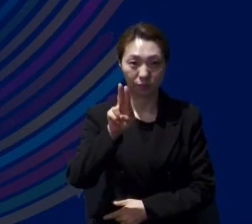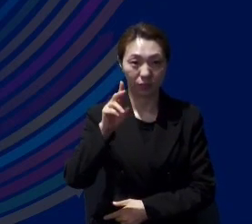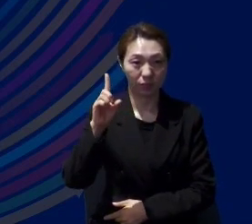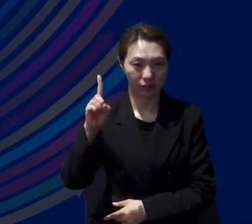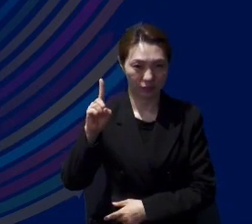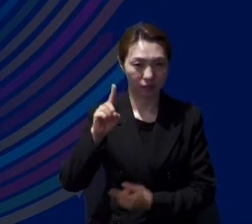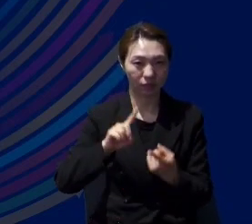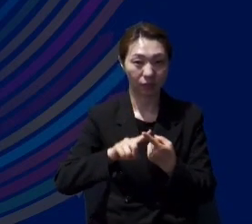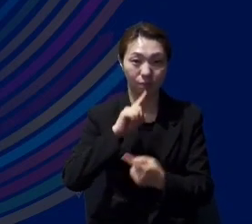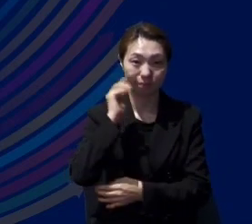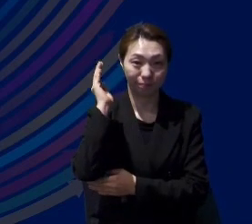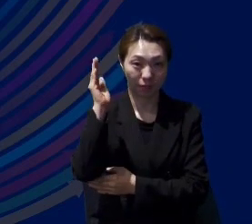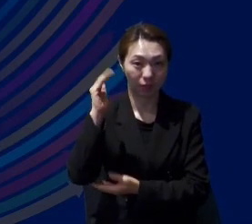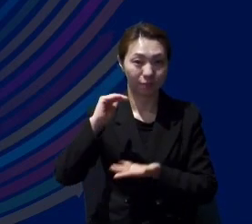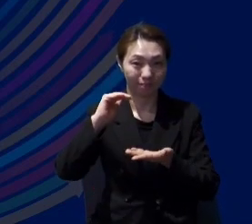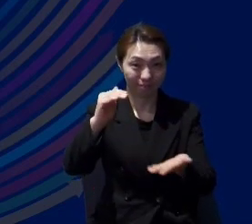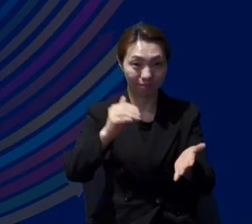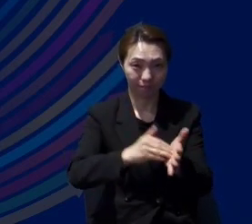disparities.